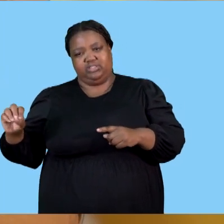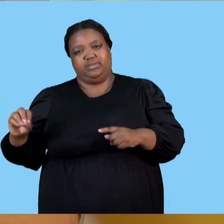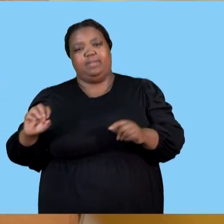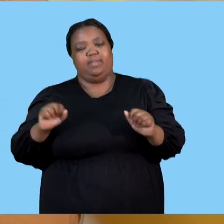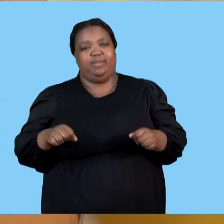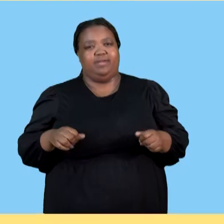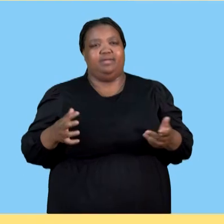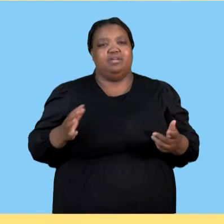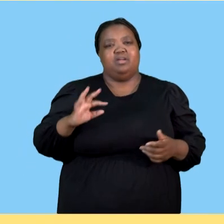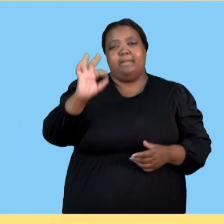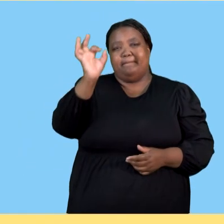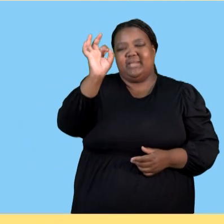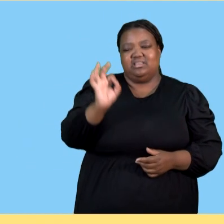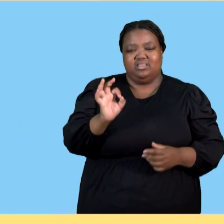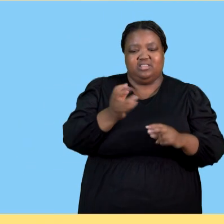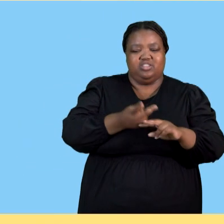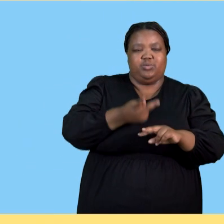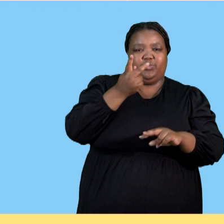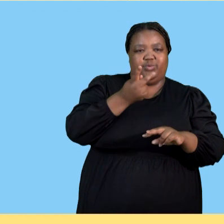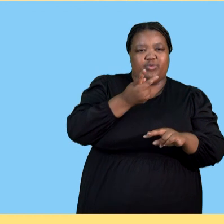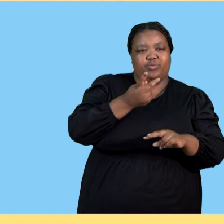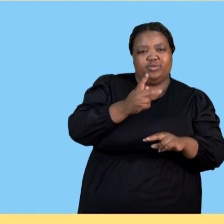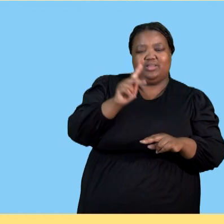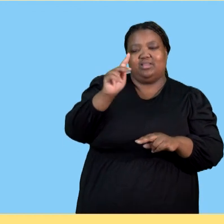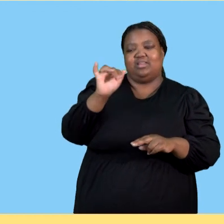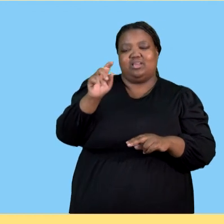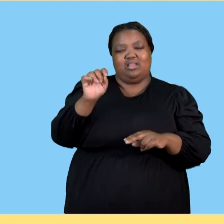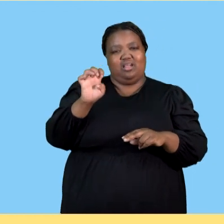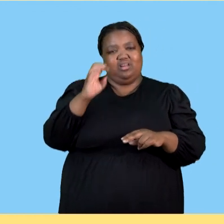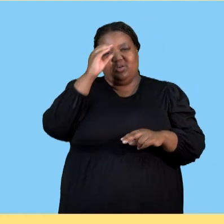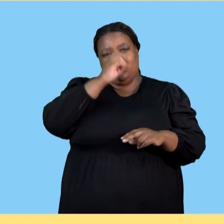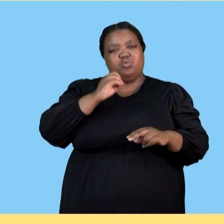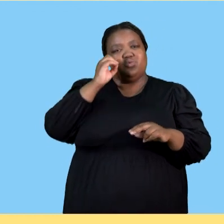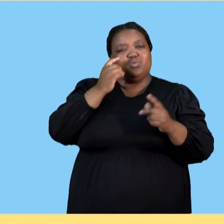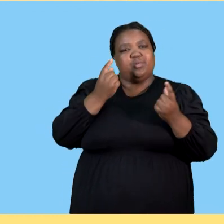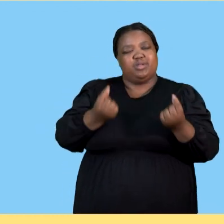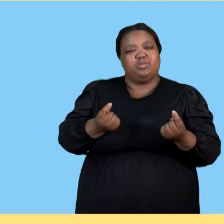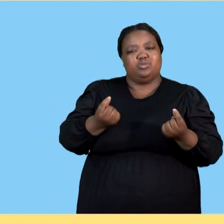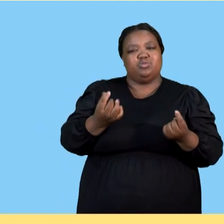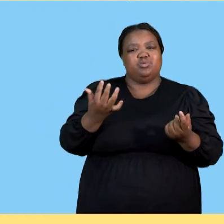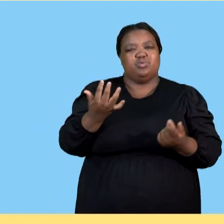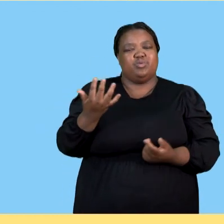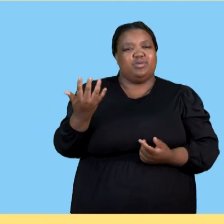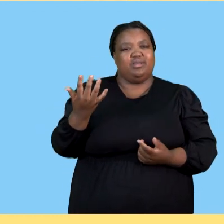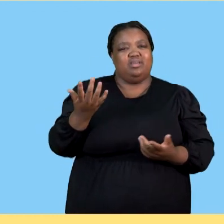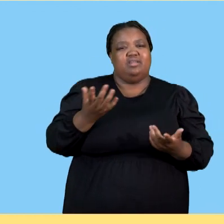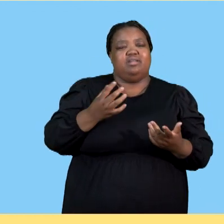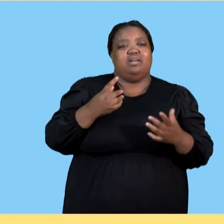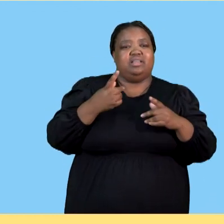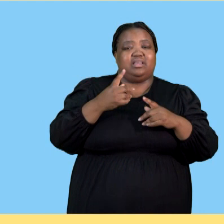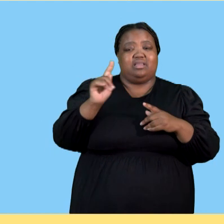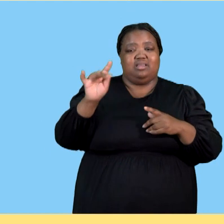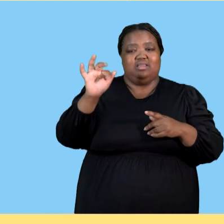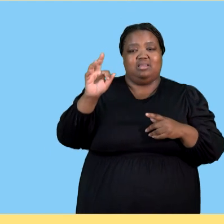the percentage profit will end per kite in October if the kites were sold